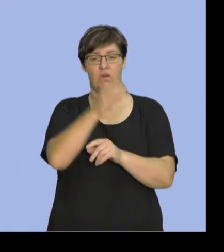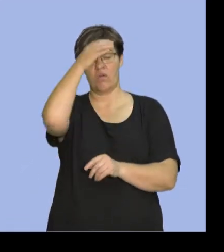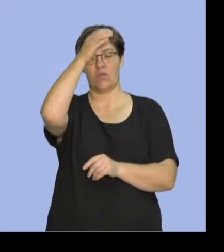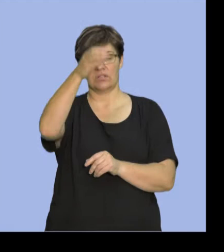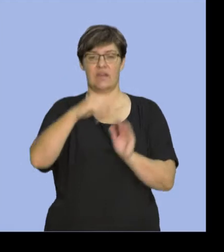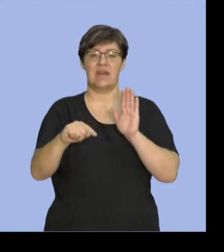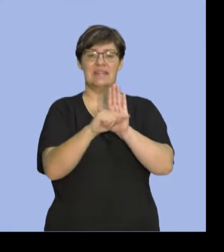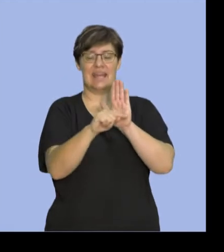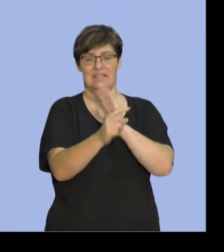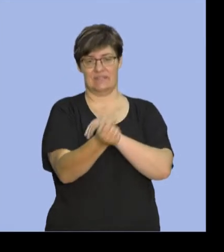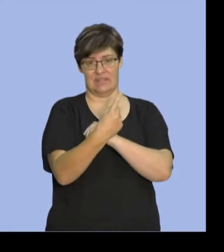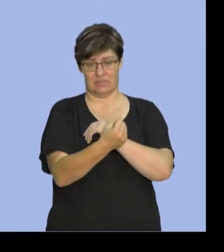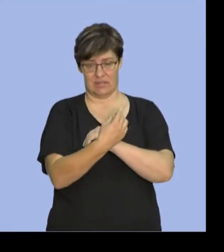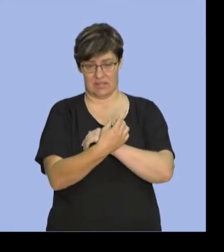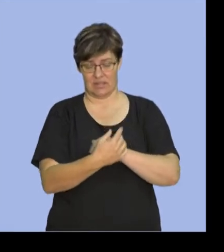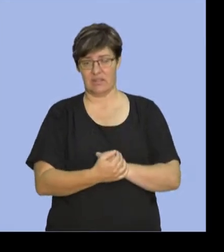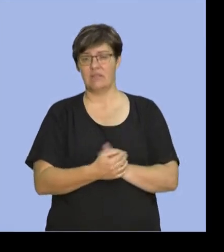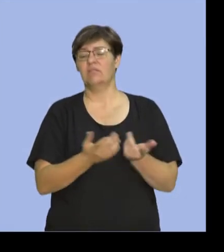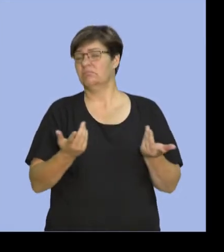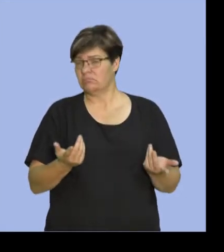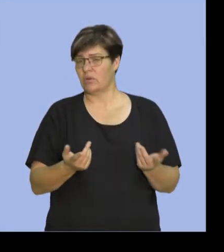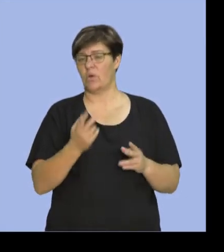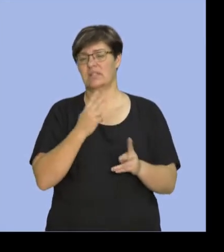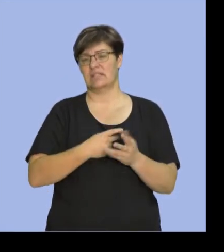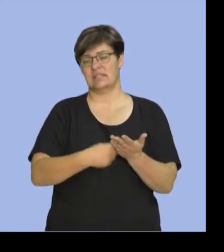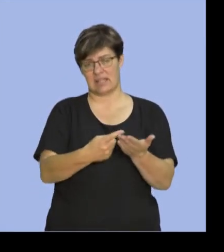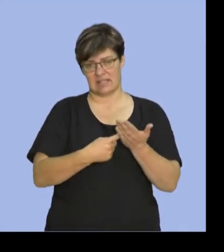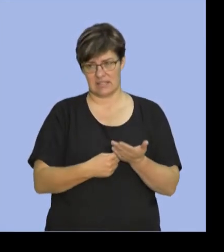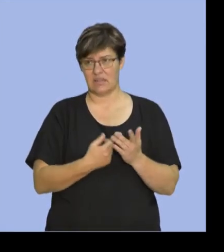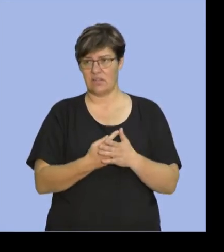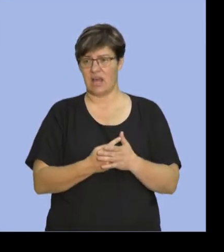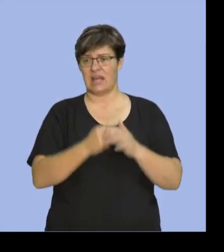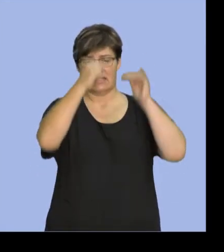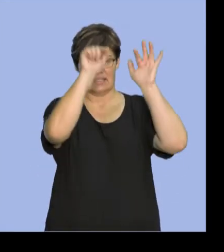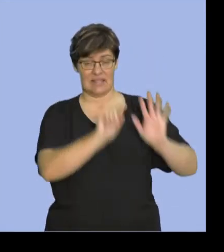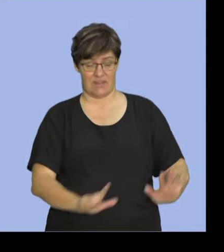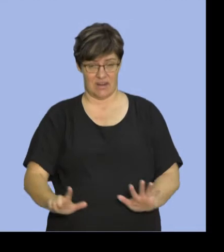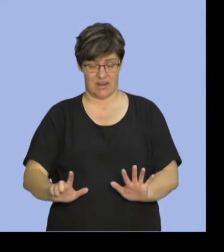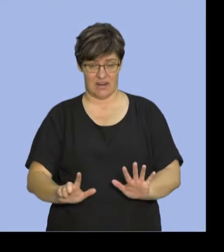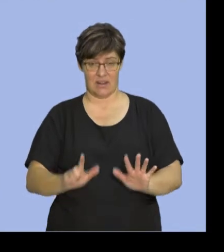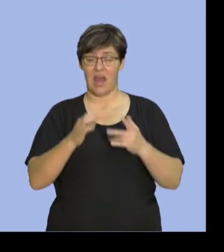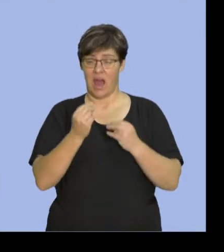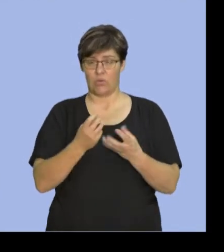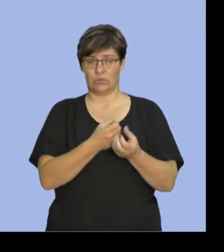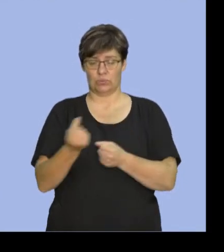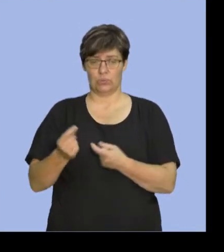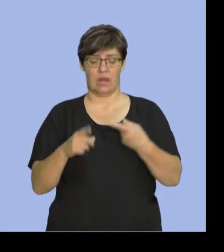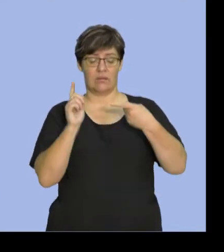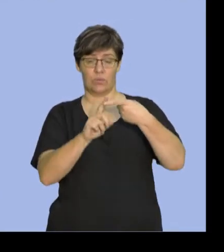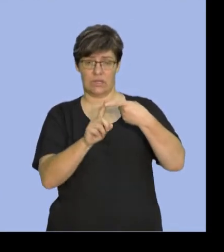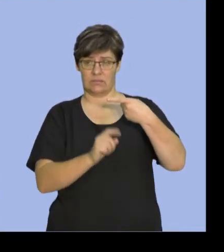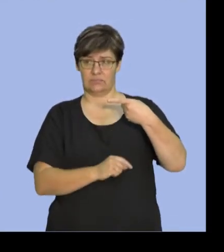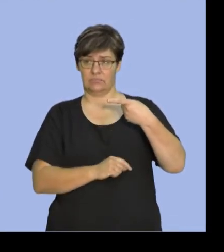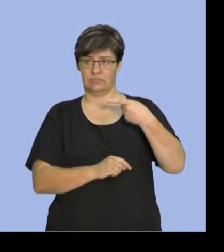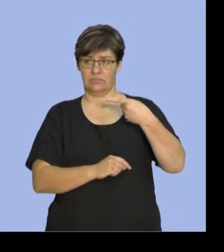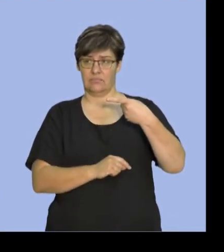negative feedback that we've discussed, and there are 7 steps in describing this, and I'll go through that again. So the